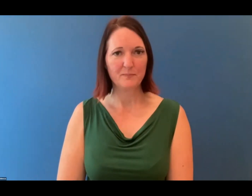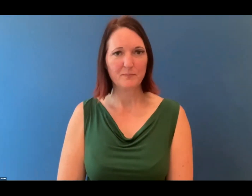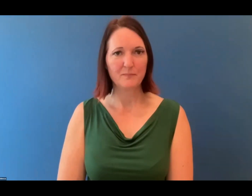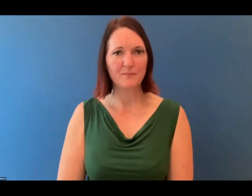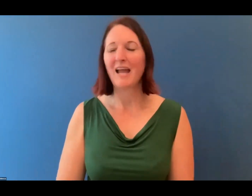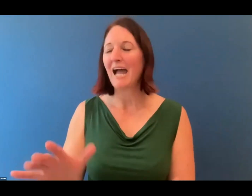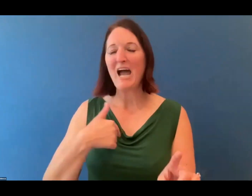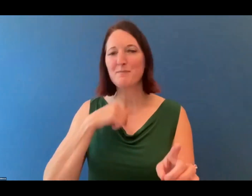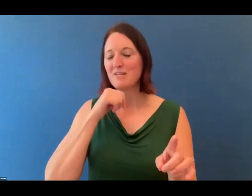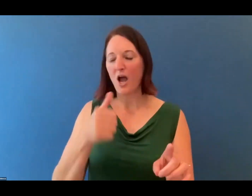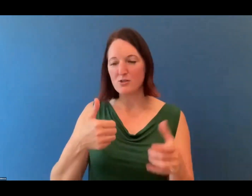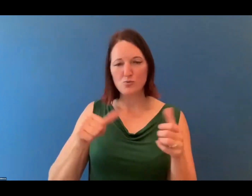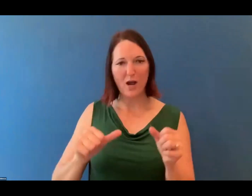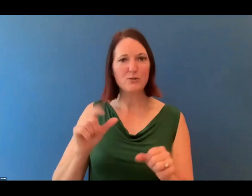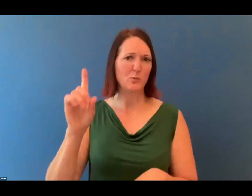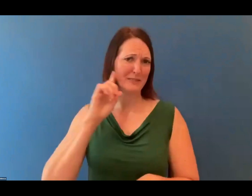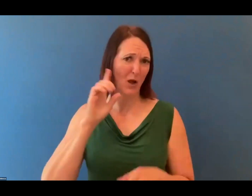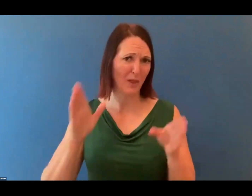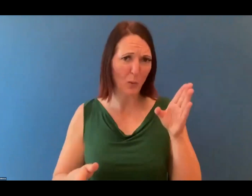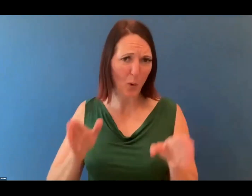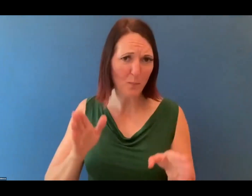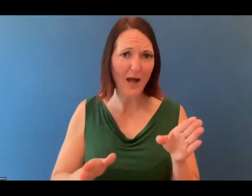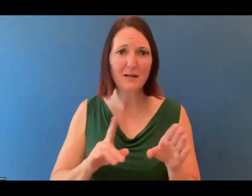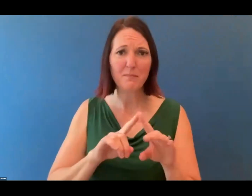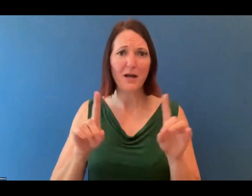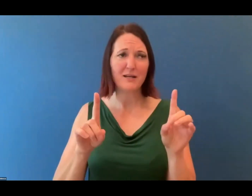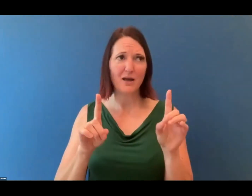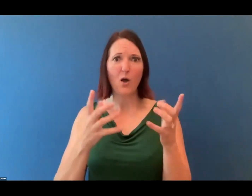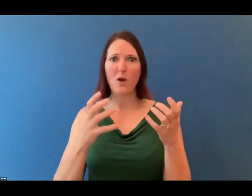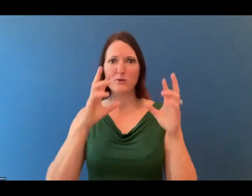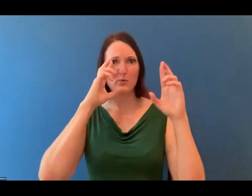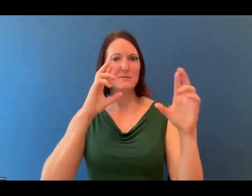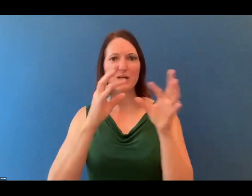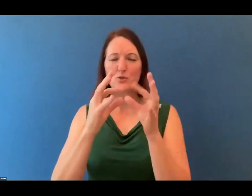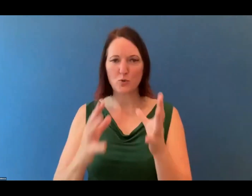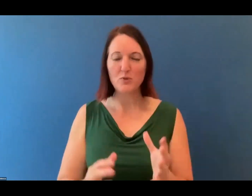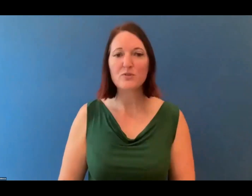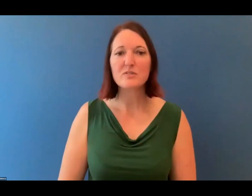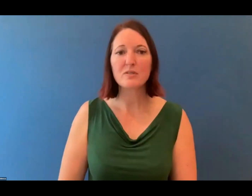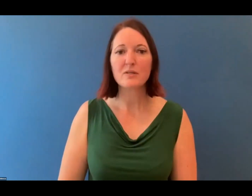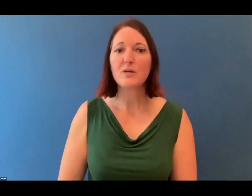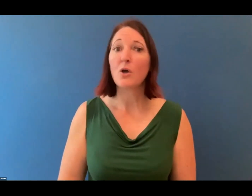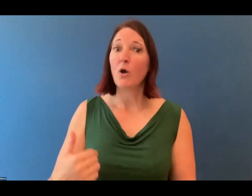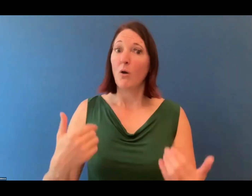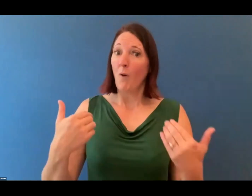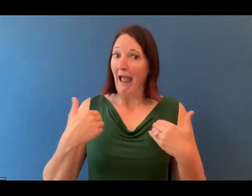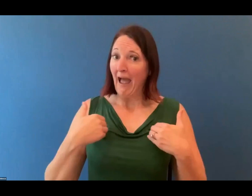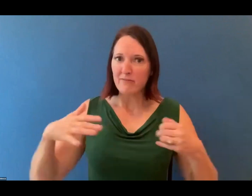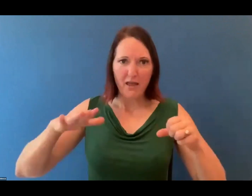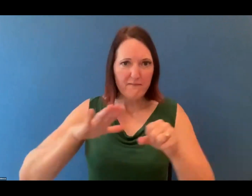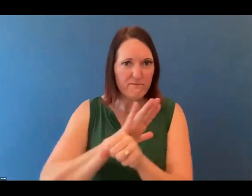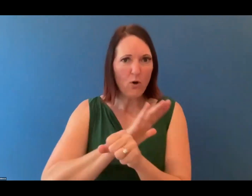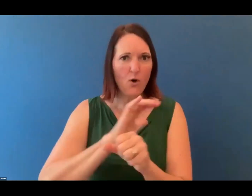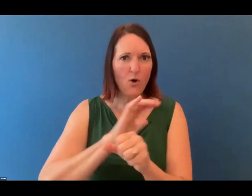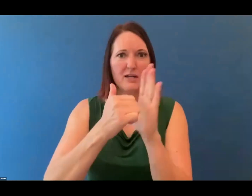I'm trying to sound robotic, but I want to respect our interpreters. So we have a really full agenda today. So let